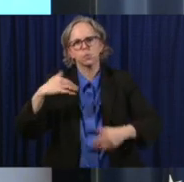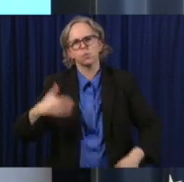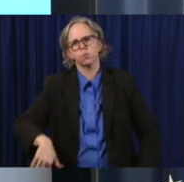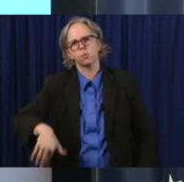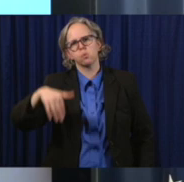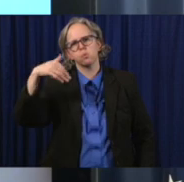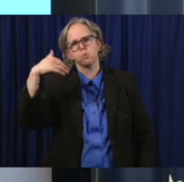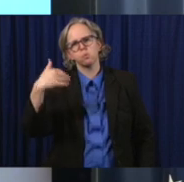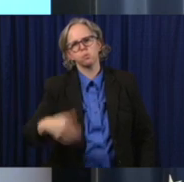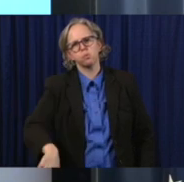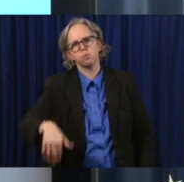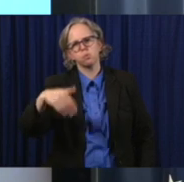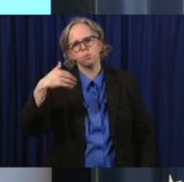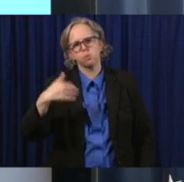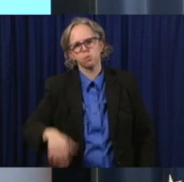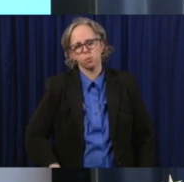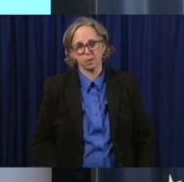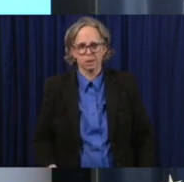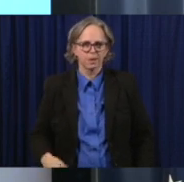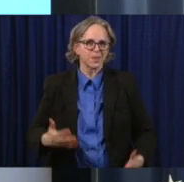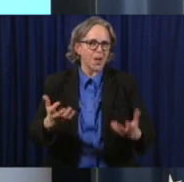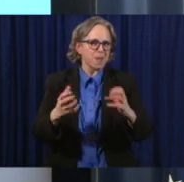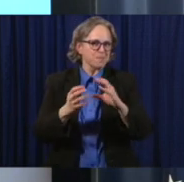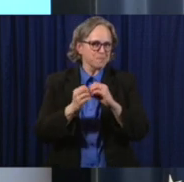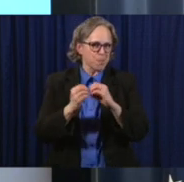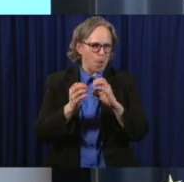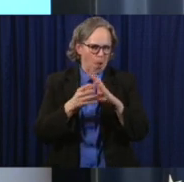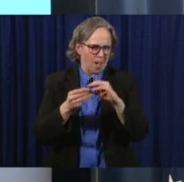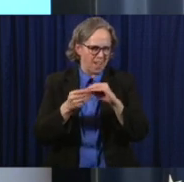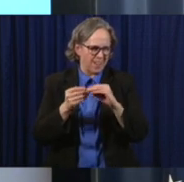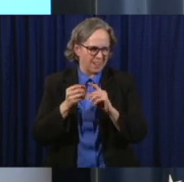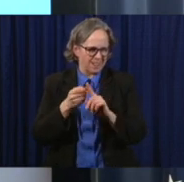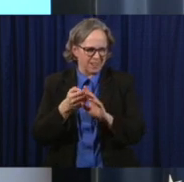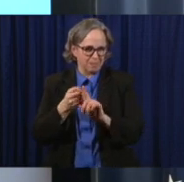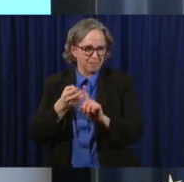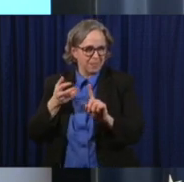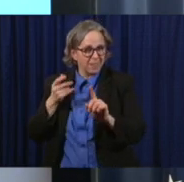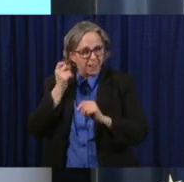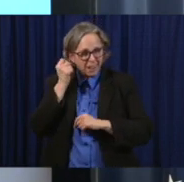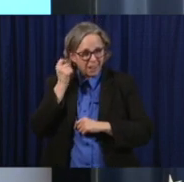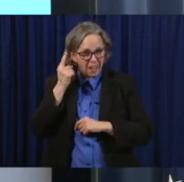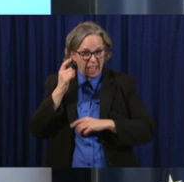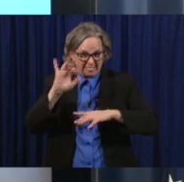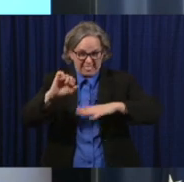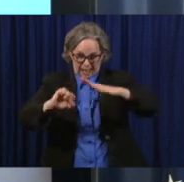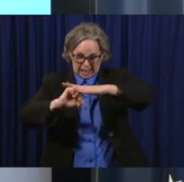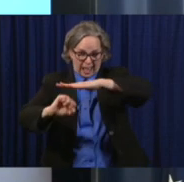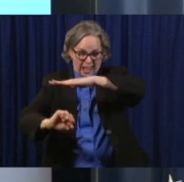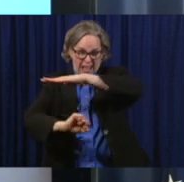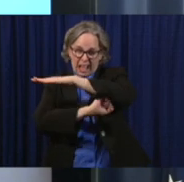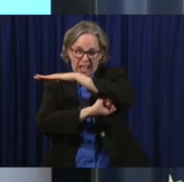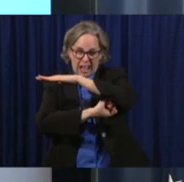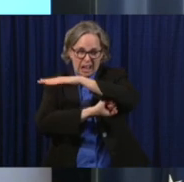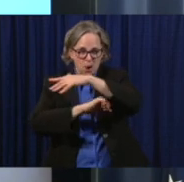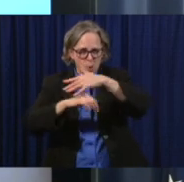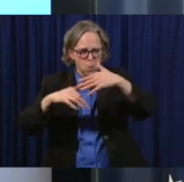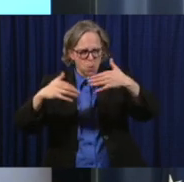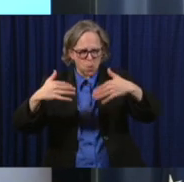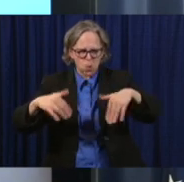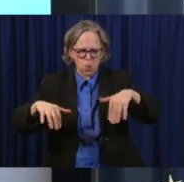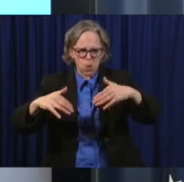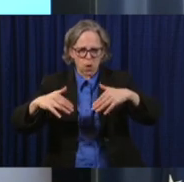that fundamental set of relationships that have been building and underway, really, as I say, since early